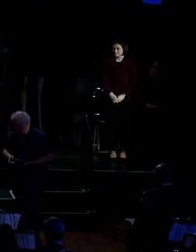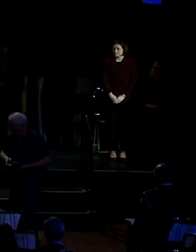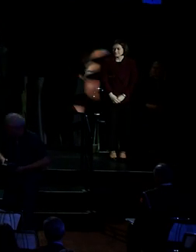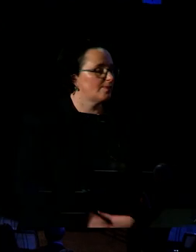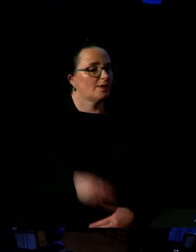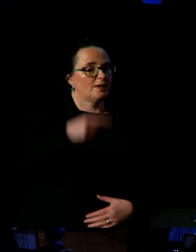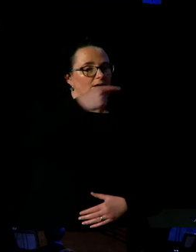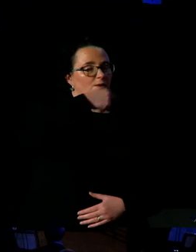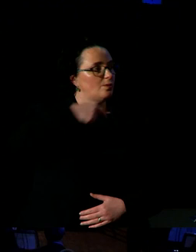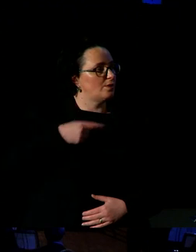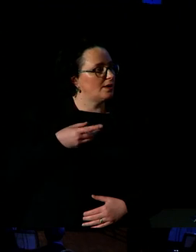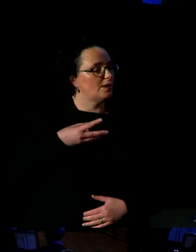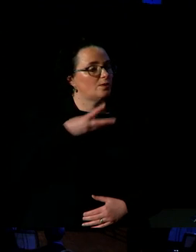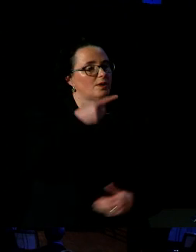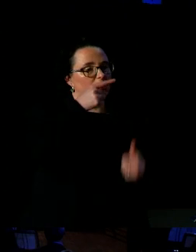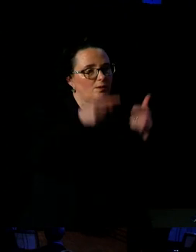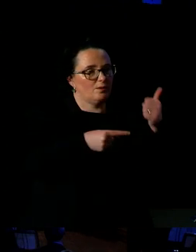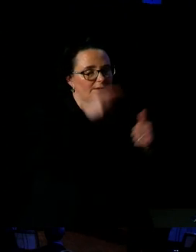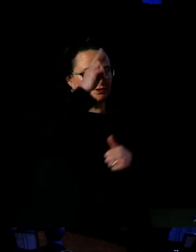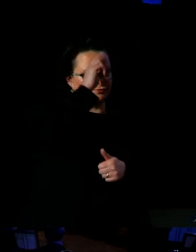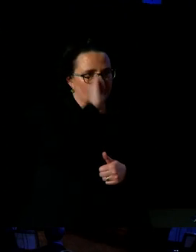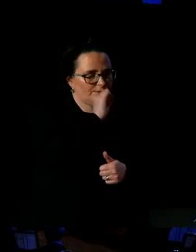We will always remember.